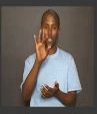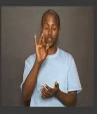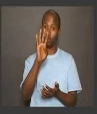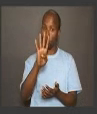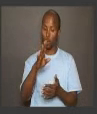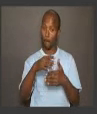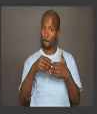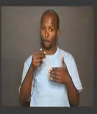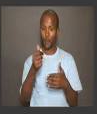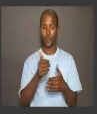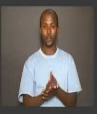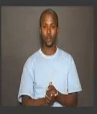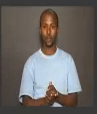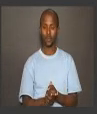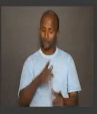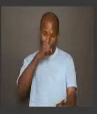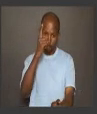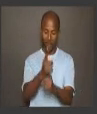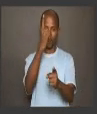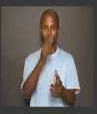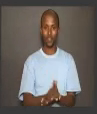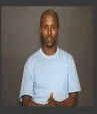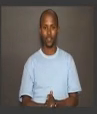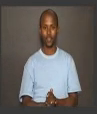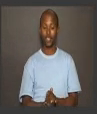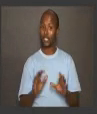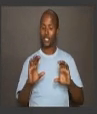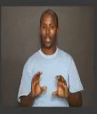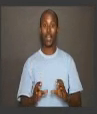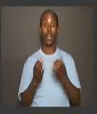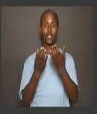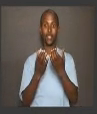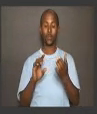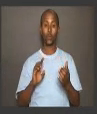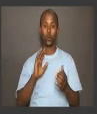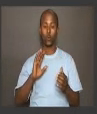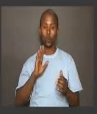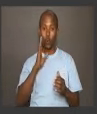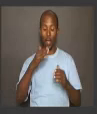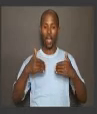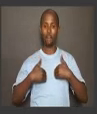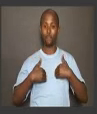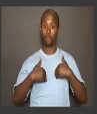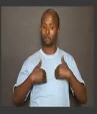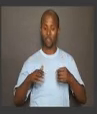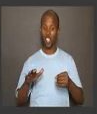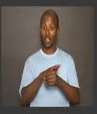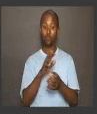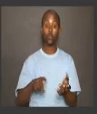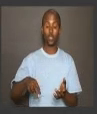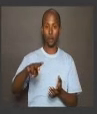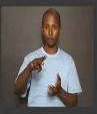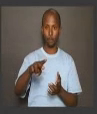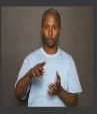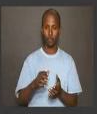16,384. Perfect. The class will have enough for the trip and even a